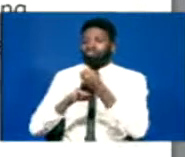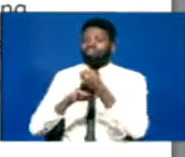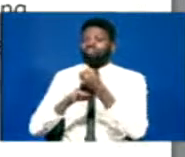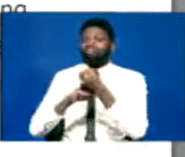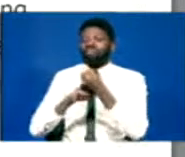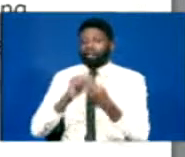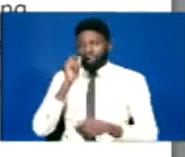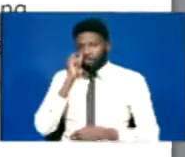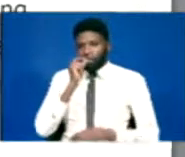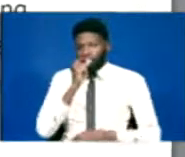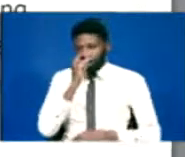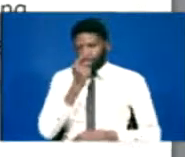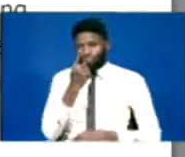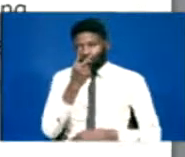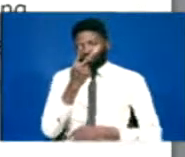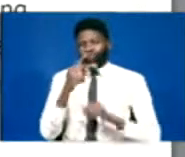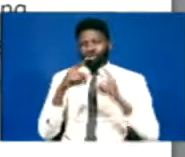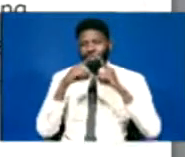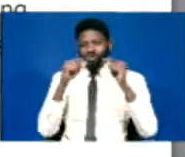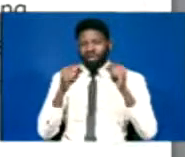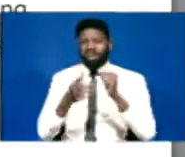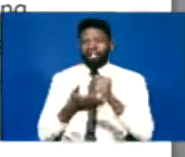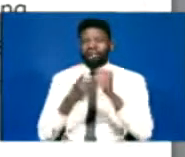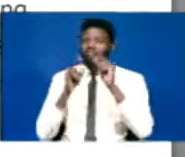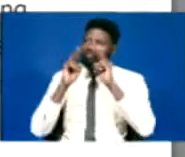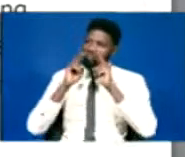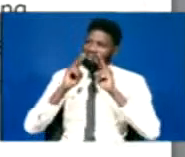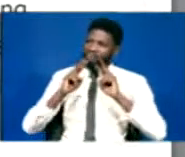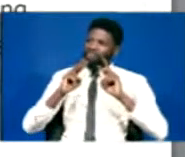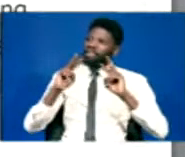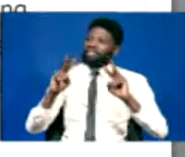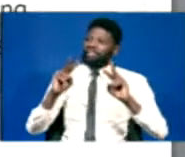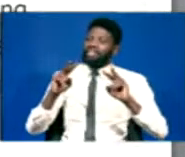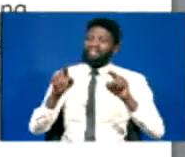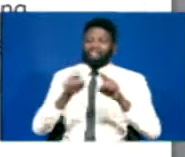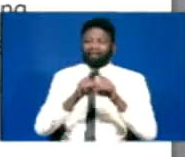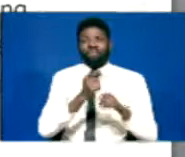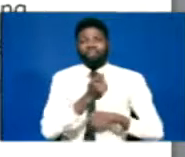a lot of peace and ensured peaceful transition of power from Moi